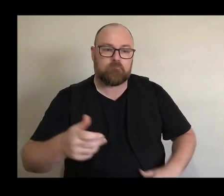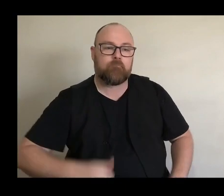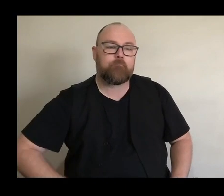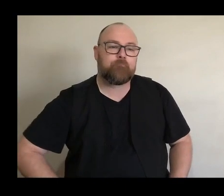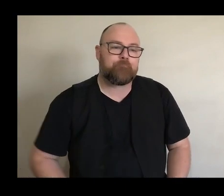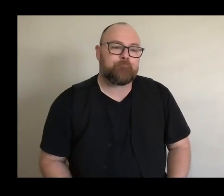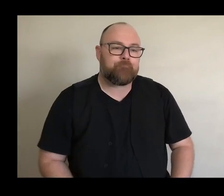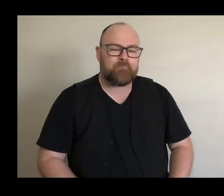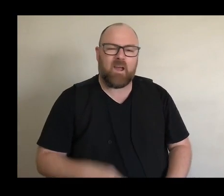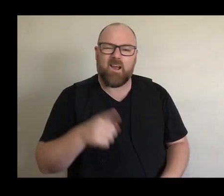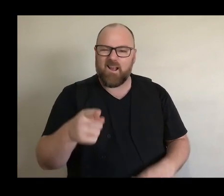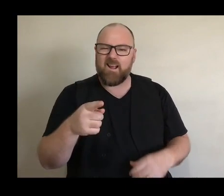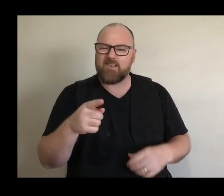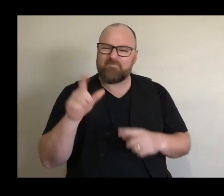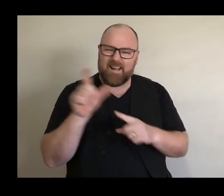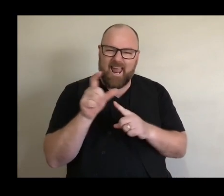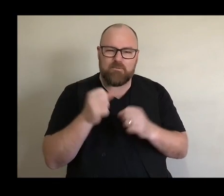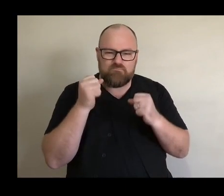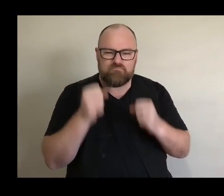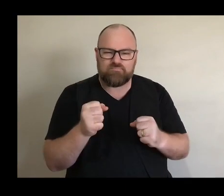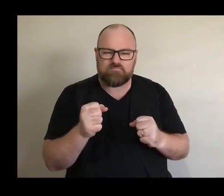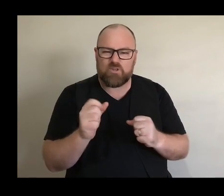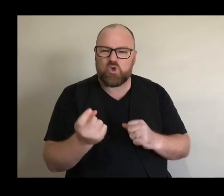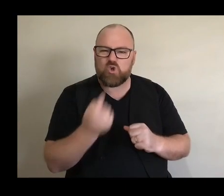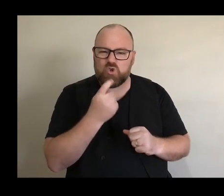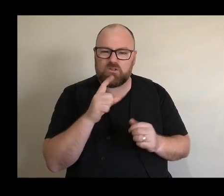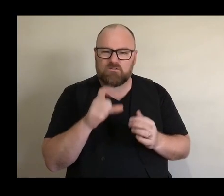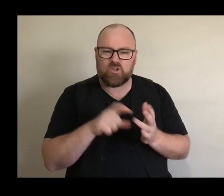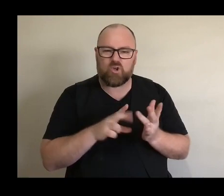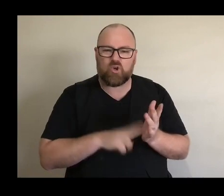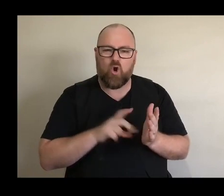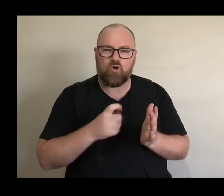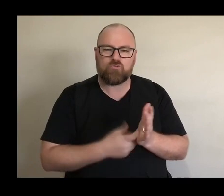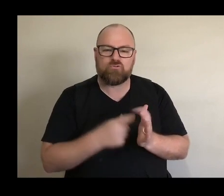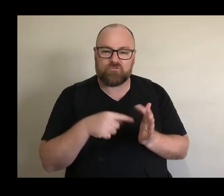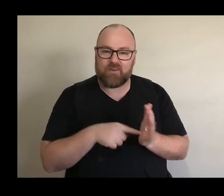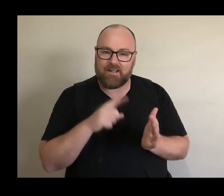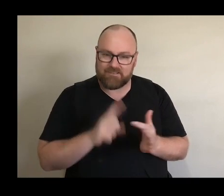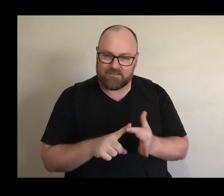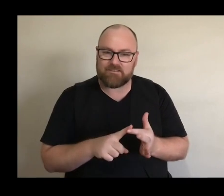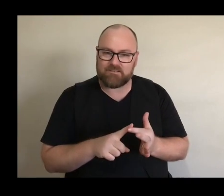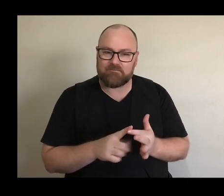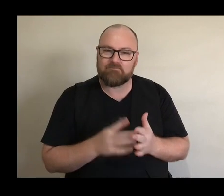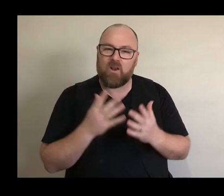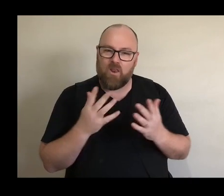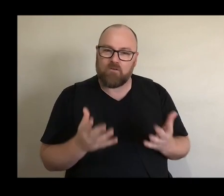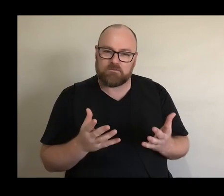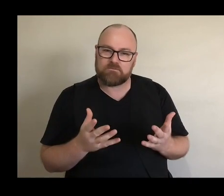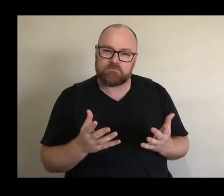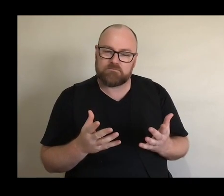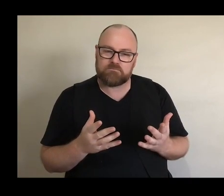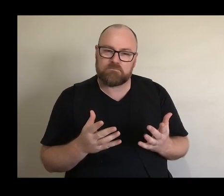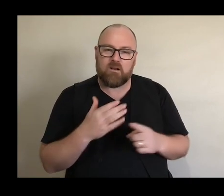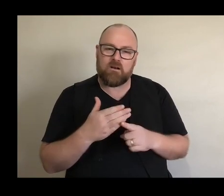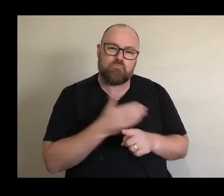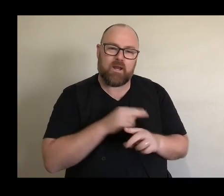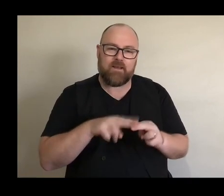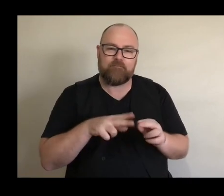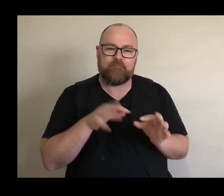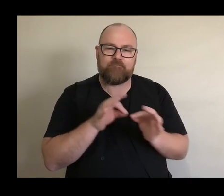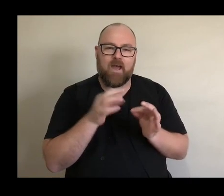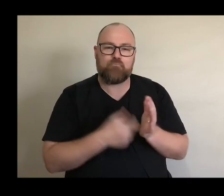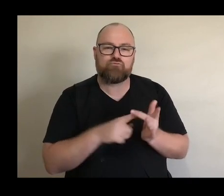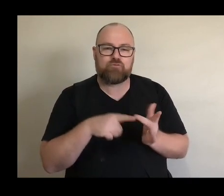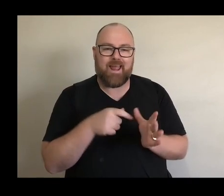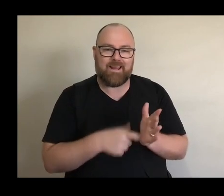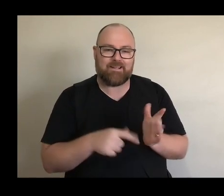its history. Especially within the 1960s, a lot of off-form and prefabricated concrete was poured to create the buildings, not